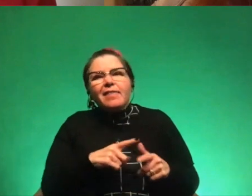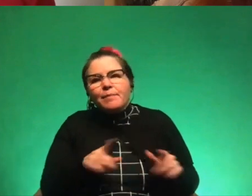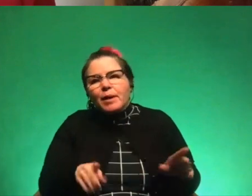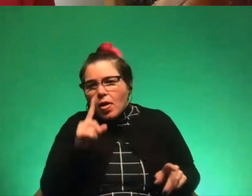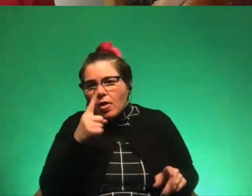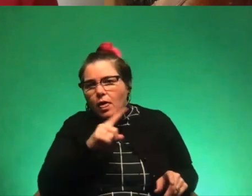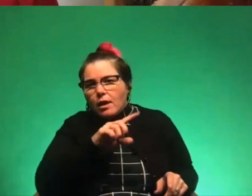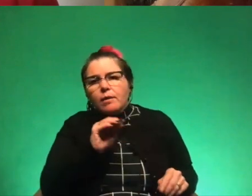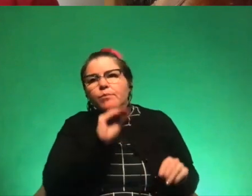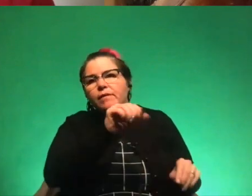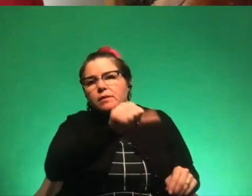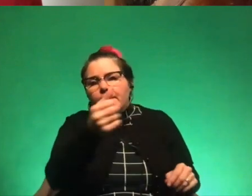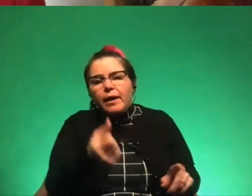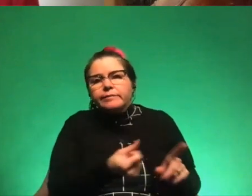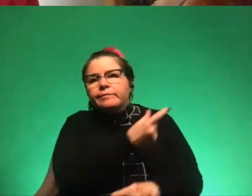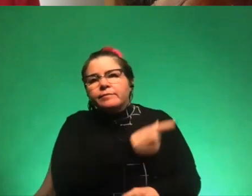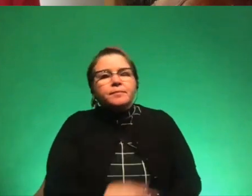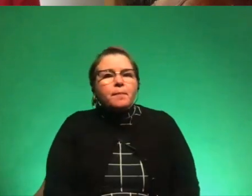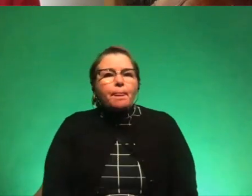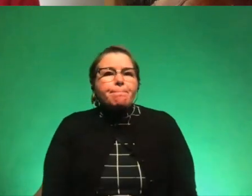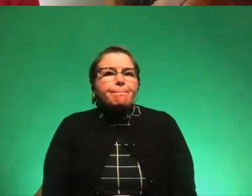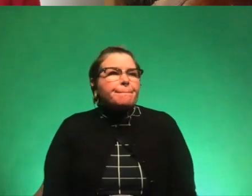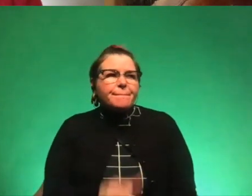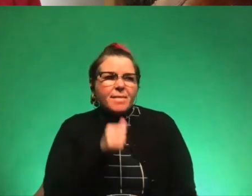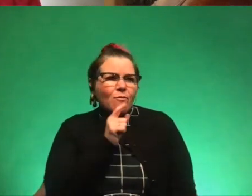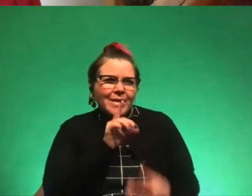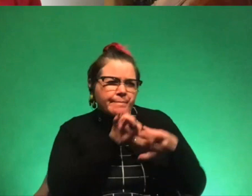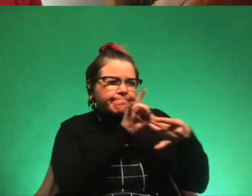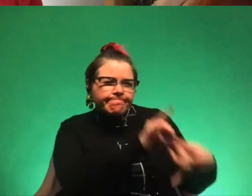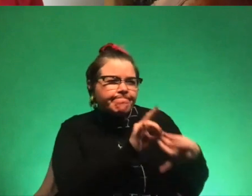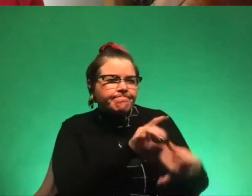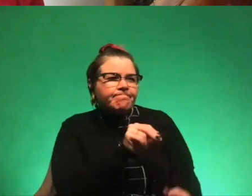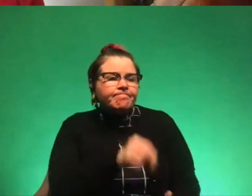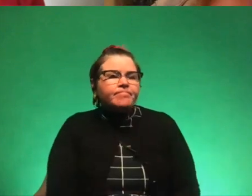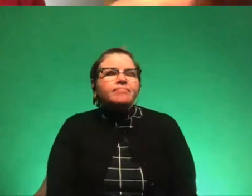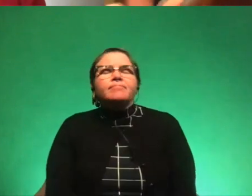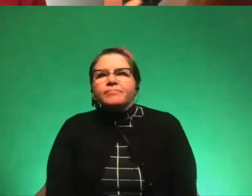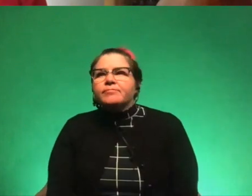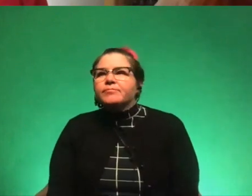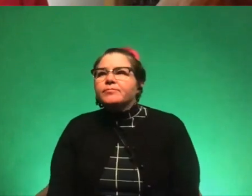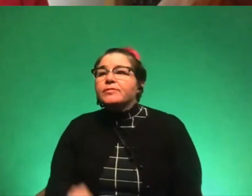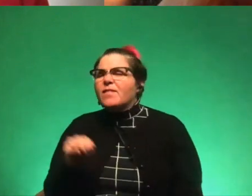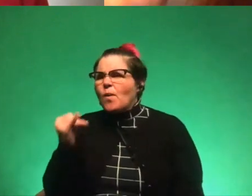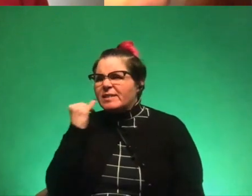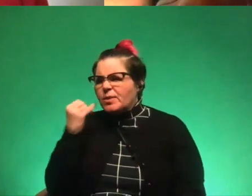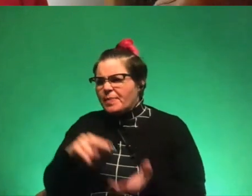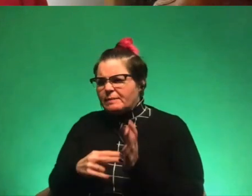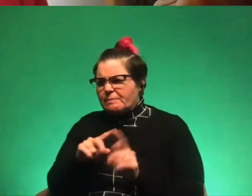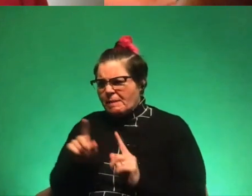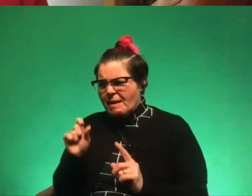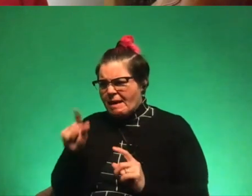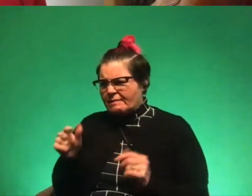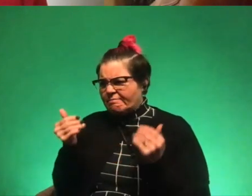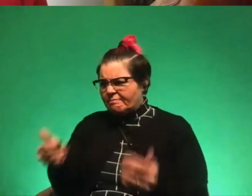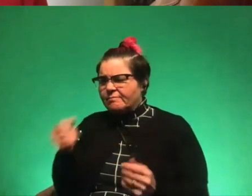something else. So yeah, no. They don't really form attachments like that. Cool. All right. I have no idea what this question means, but I'm going to ask it